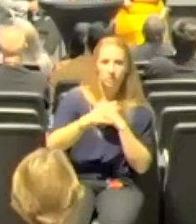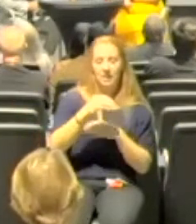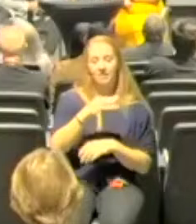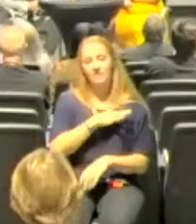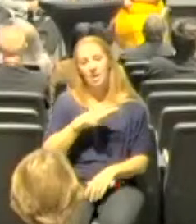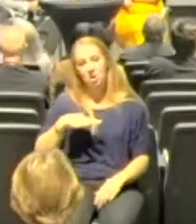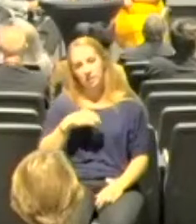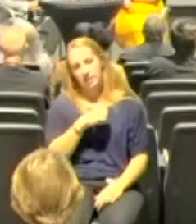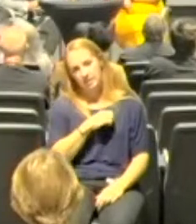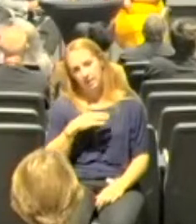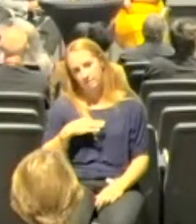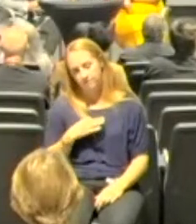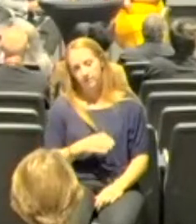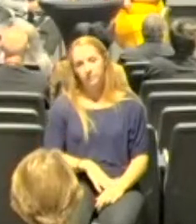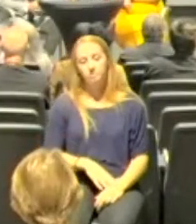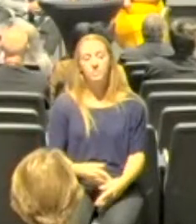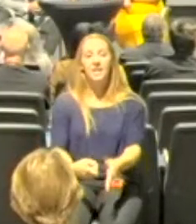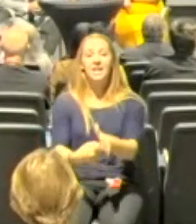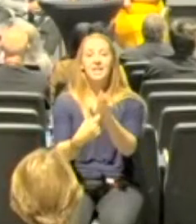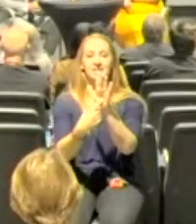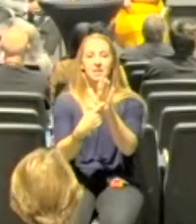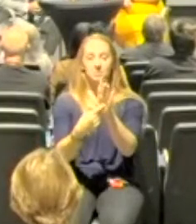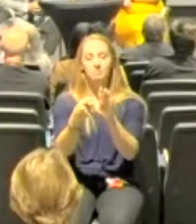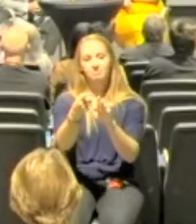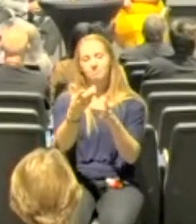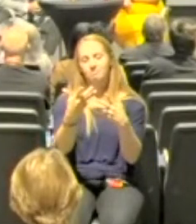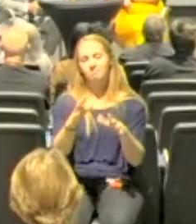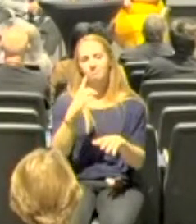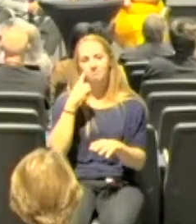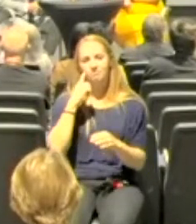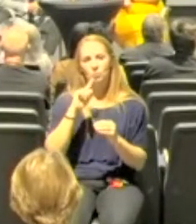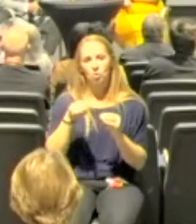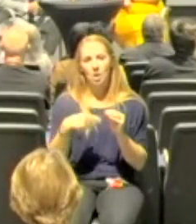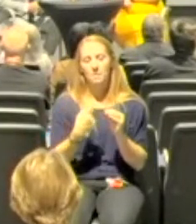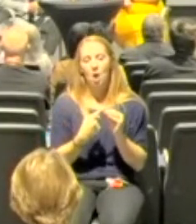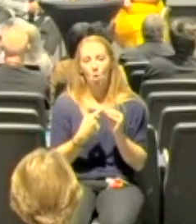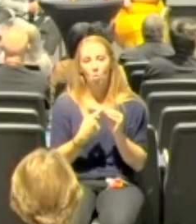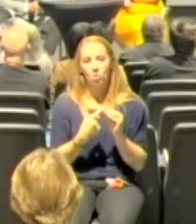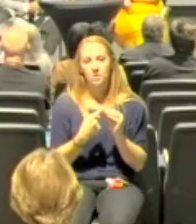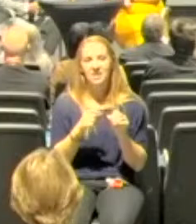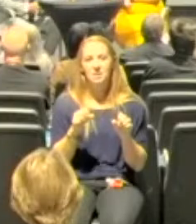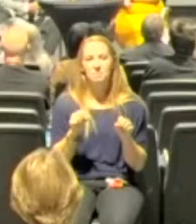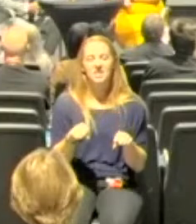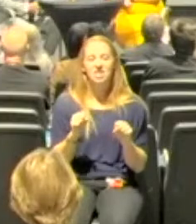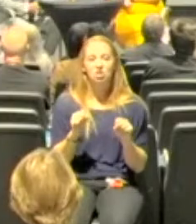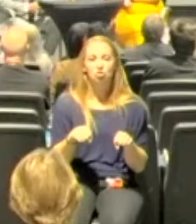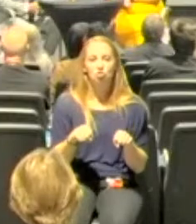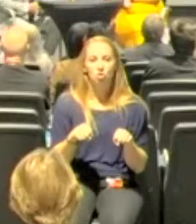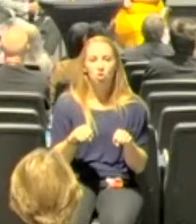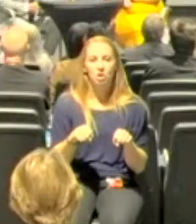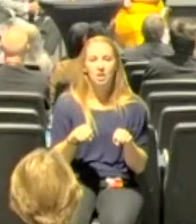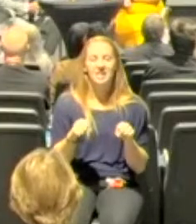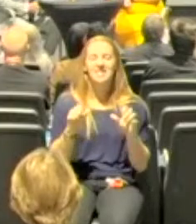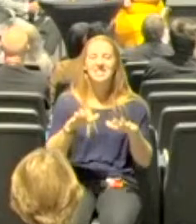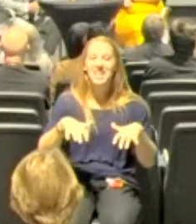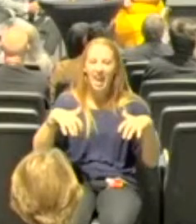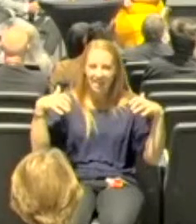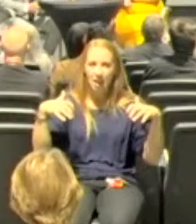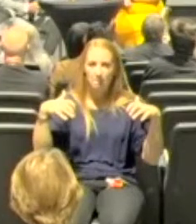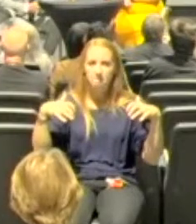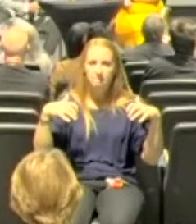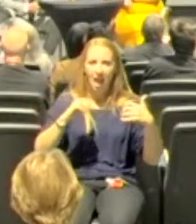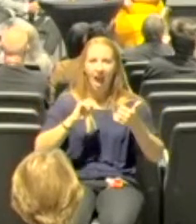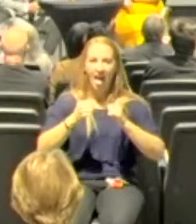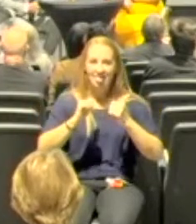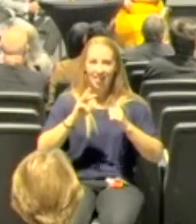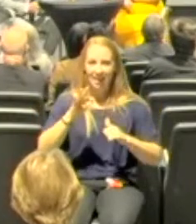and staff members. For example, I'm sure you've all heard about the potential stadium or athletic field that you see